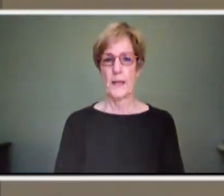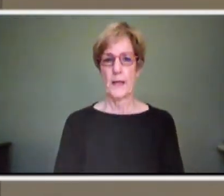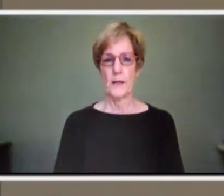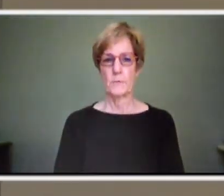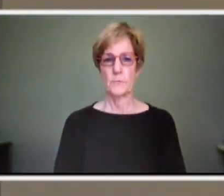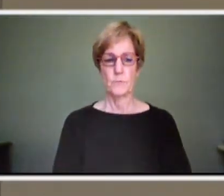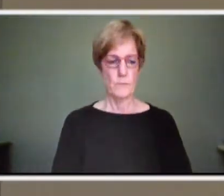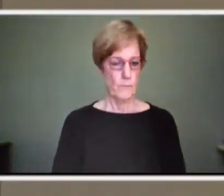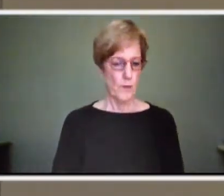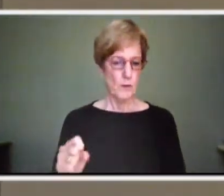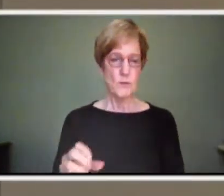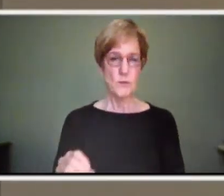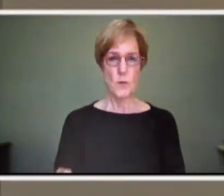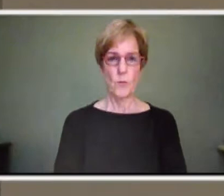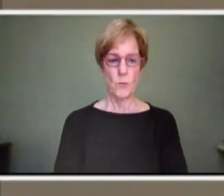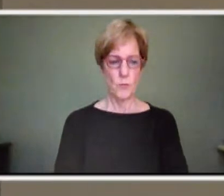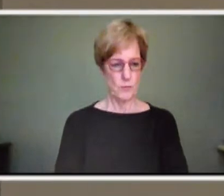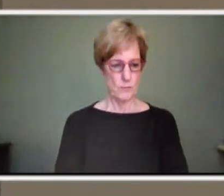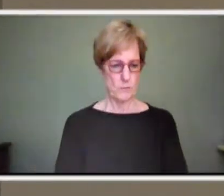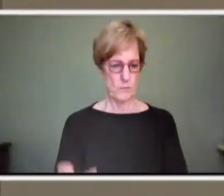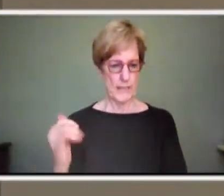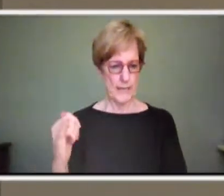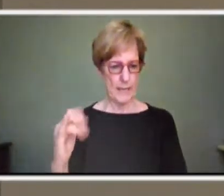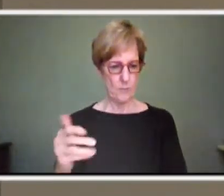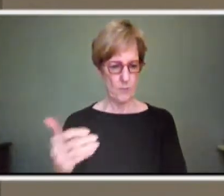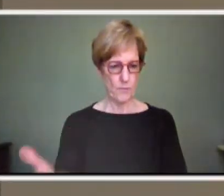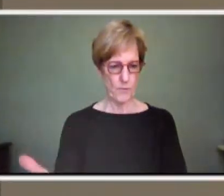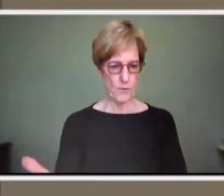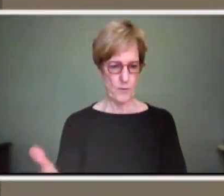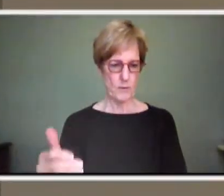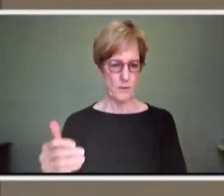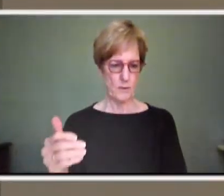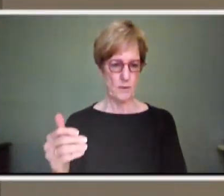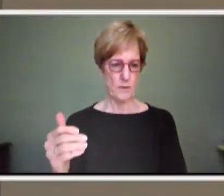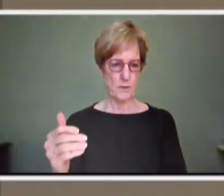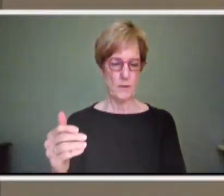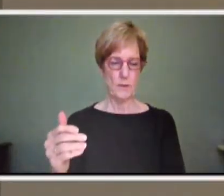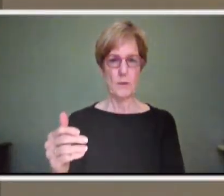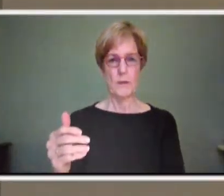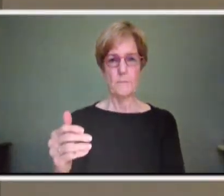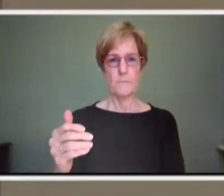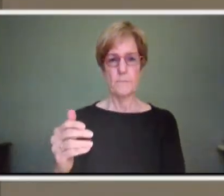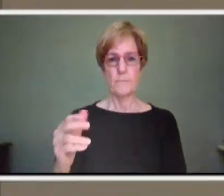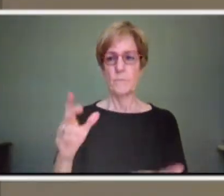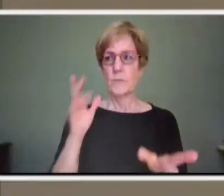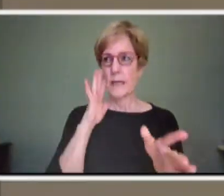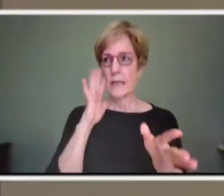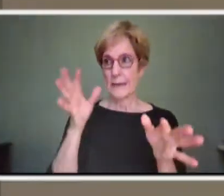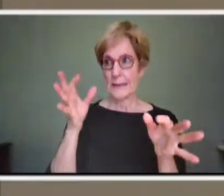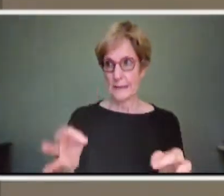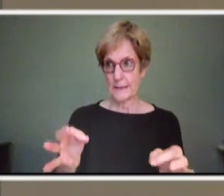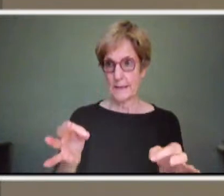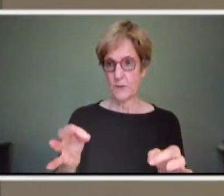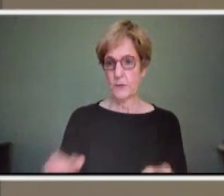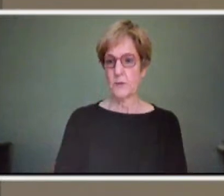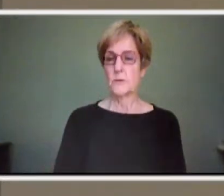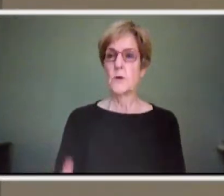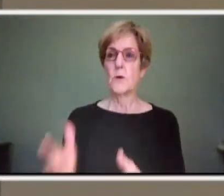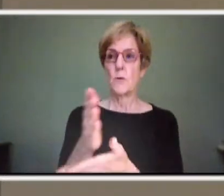So we will now move on to the decisions portion of our